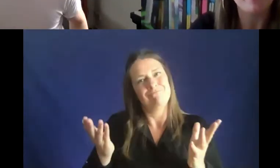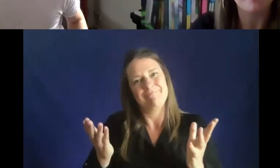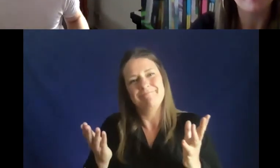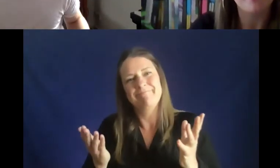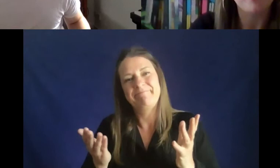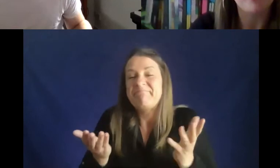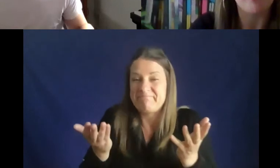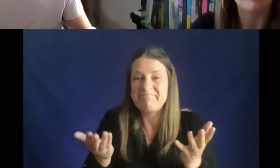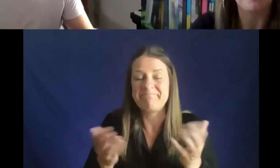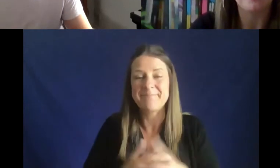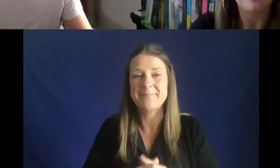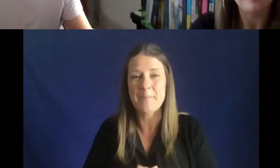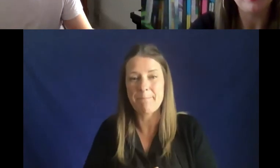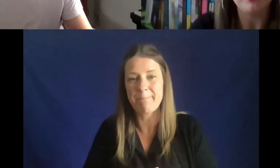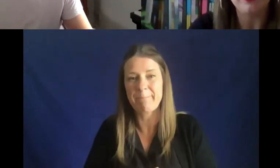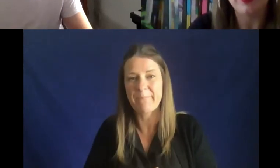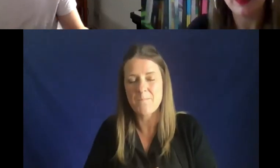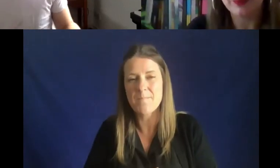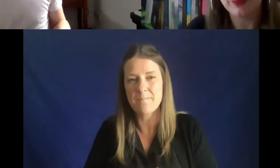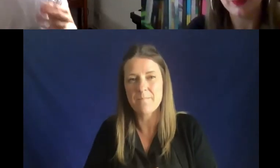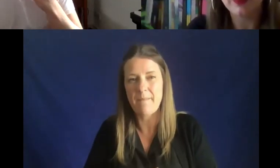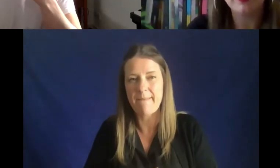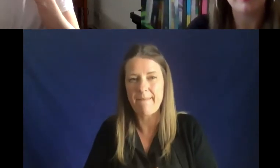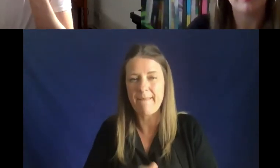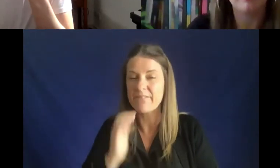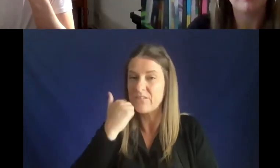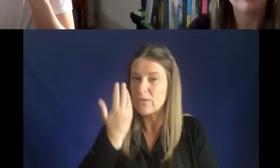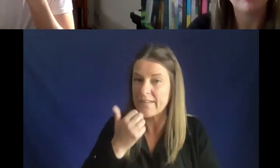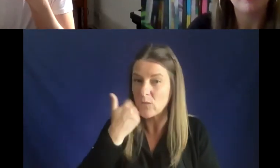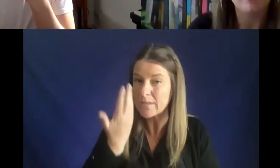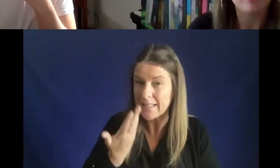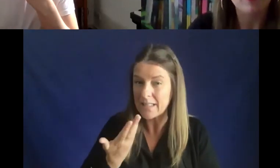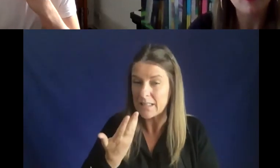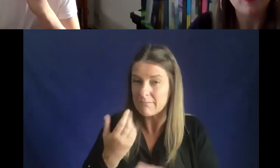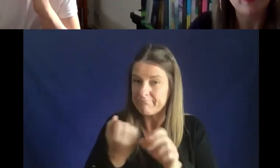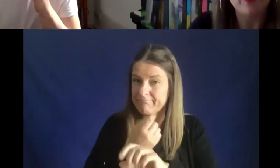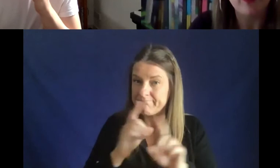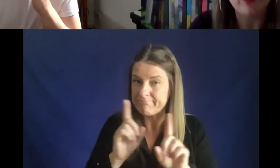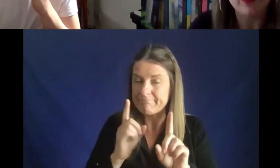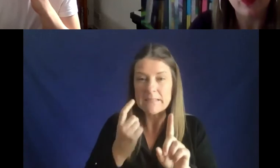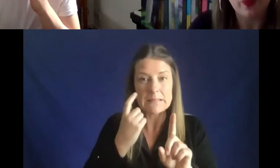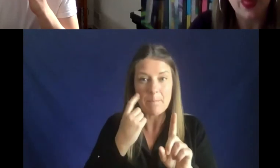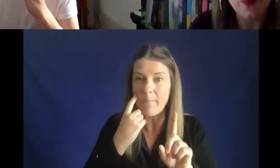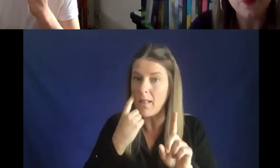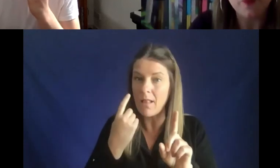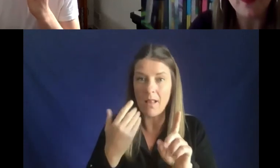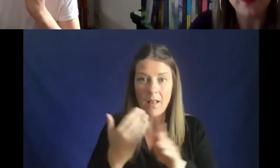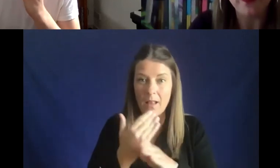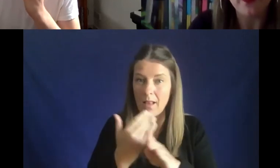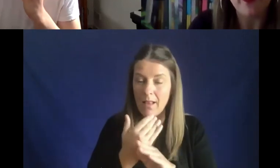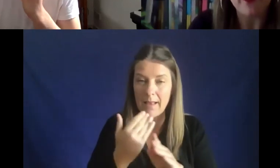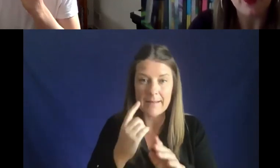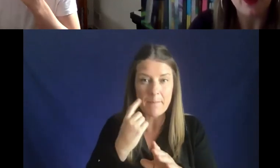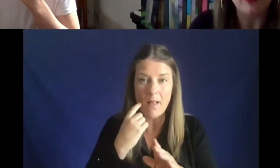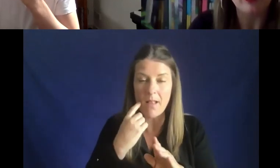yes, the daily practice that I took part in was a very simple one, and it was opening up my living